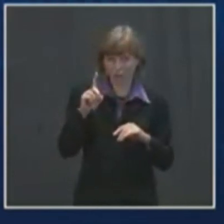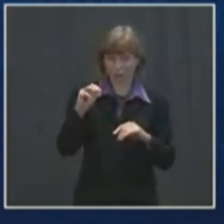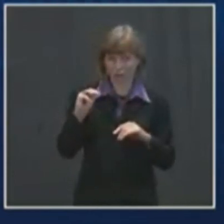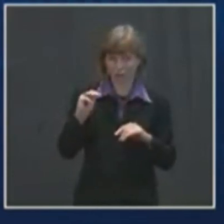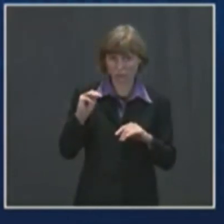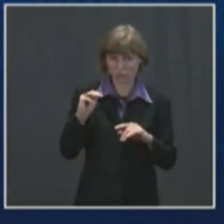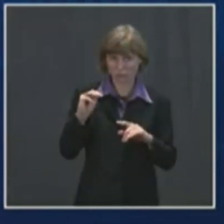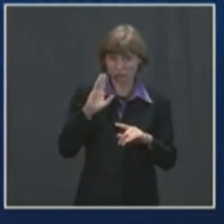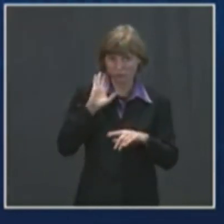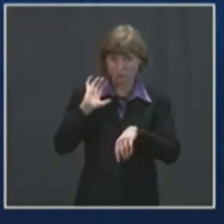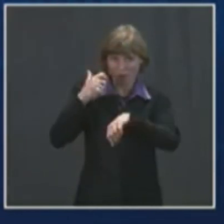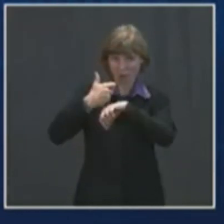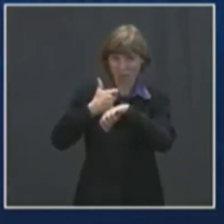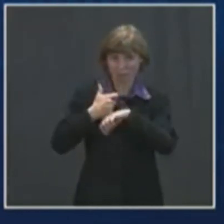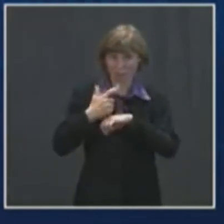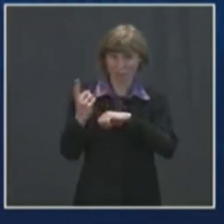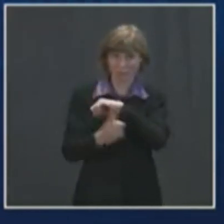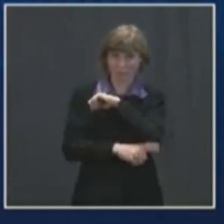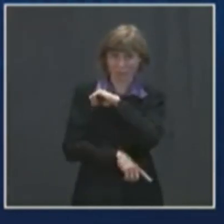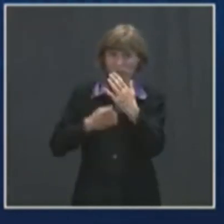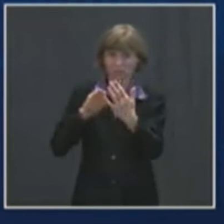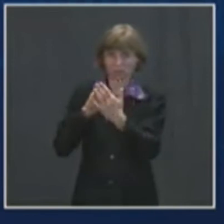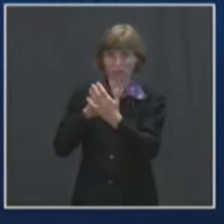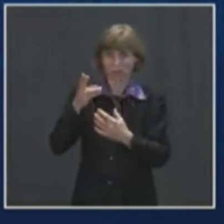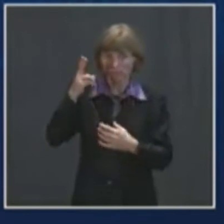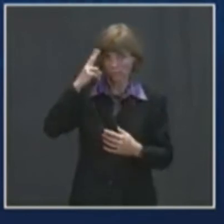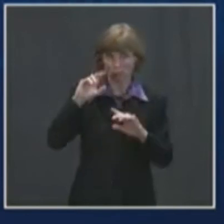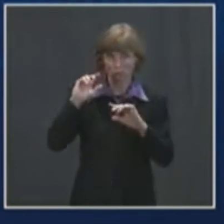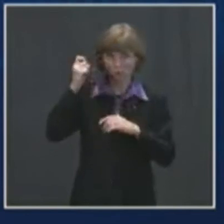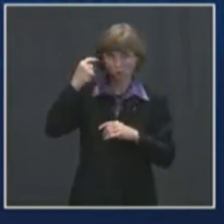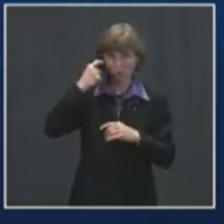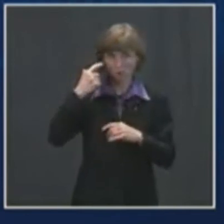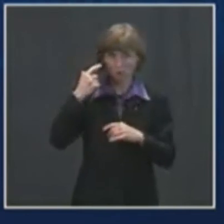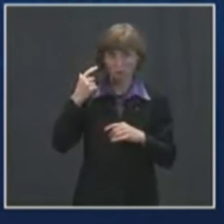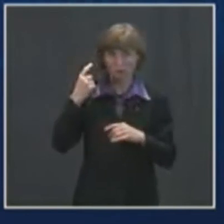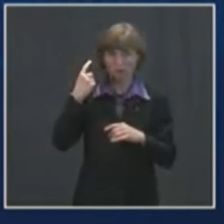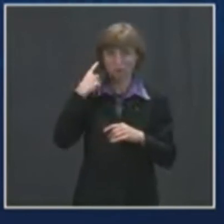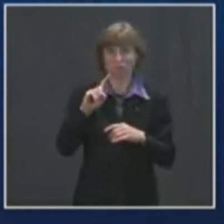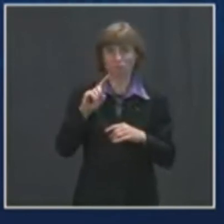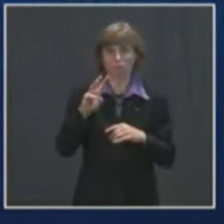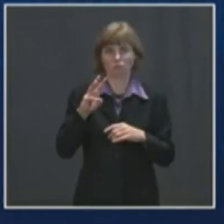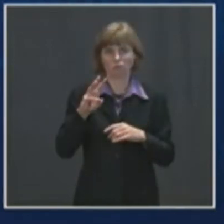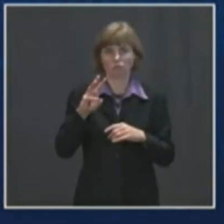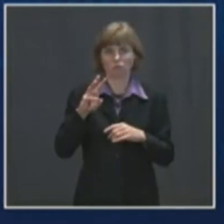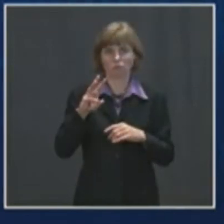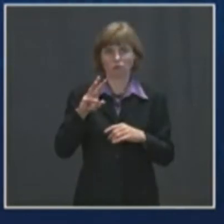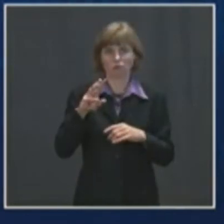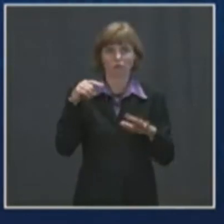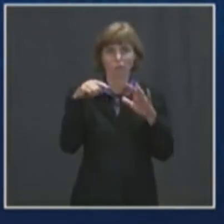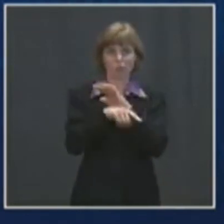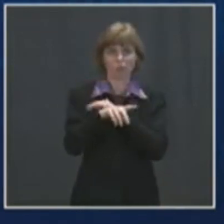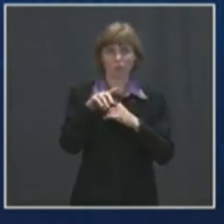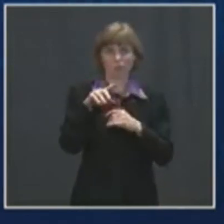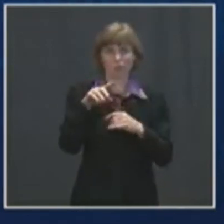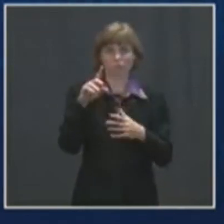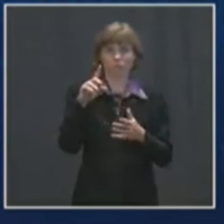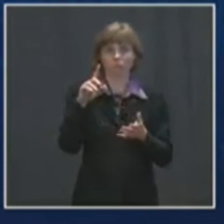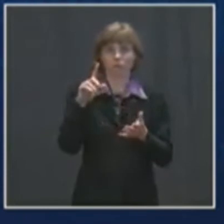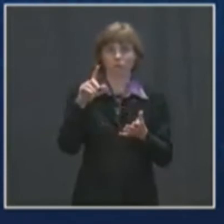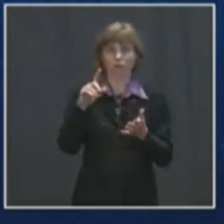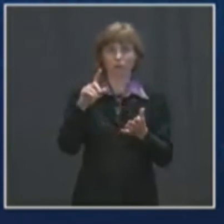implement sanctions against the Saudi government for the death of Washington Post writer Jamal Khashoggi? So first, let